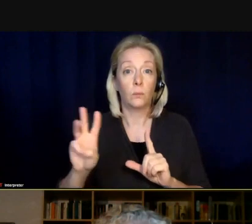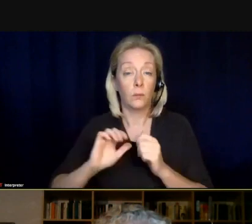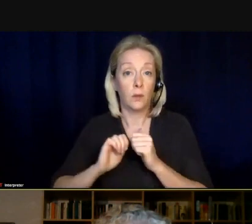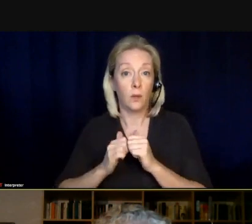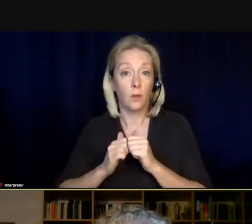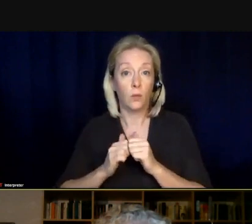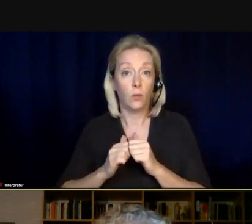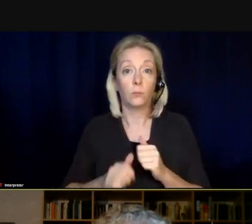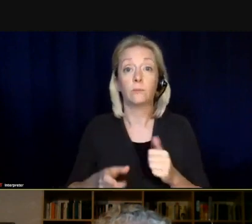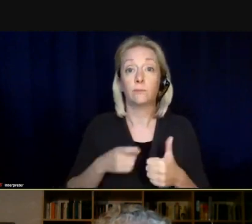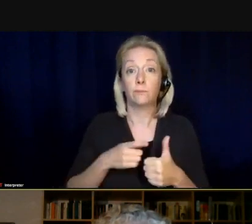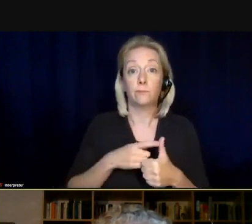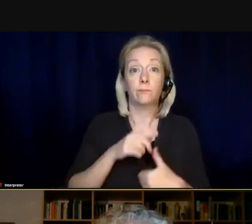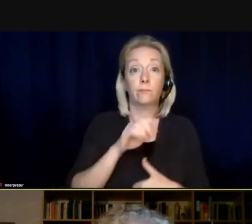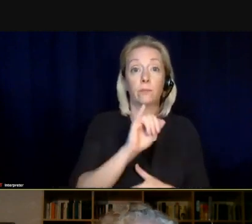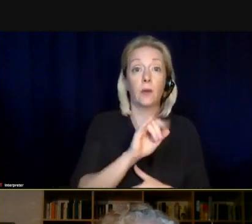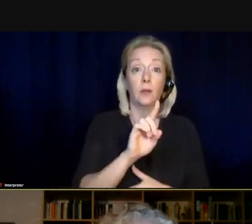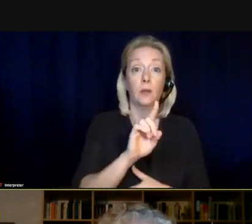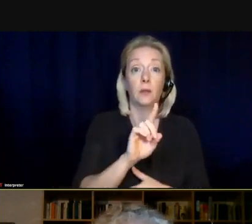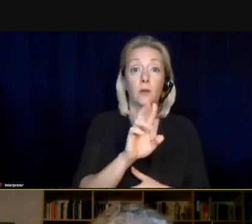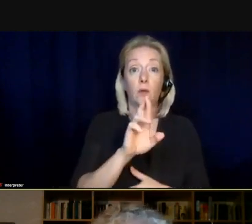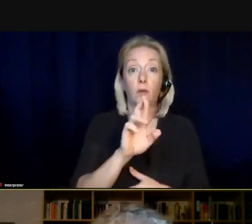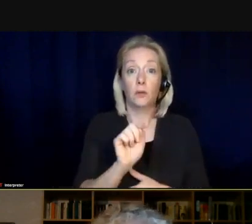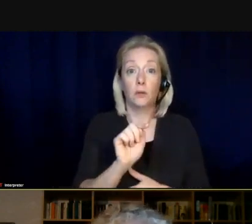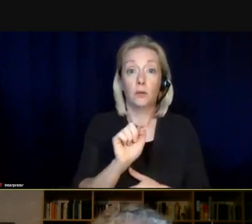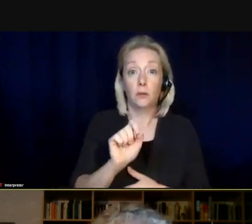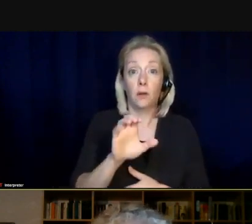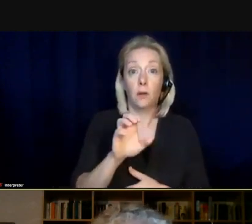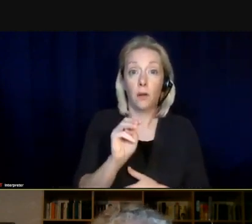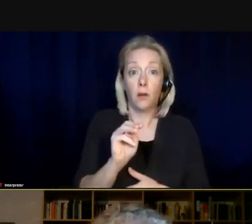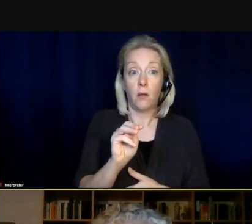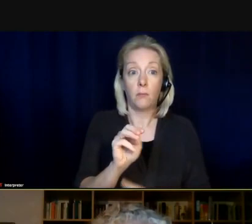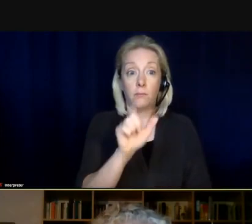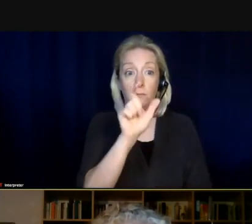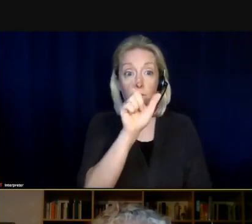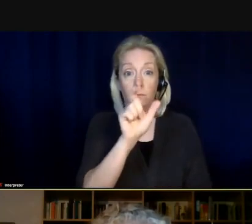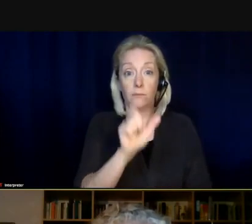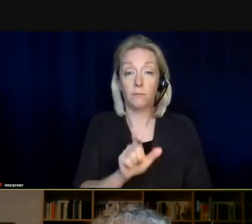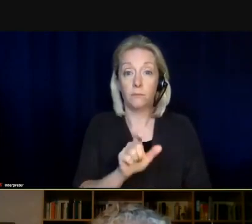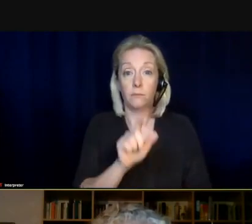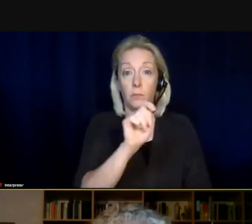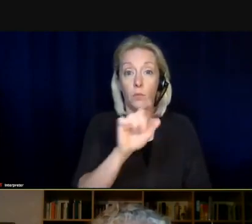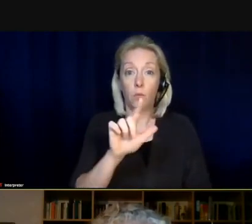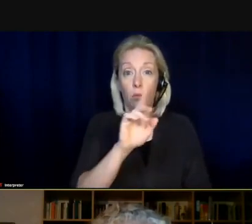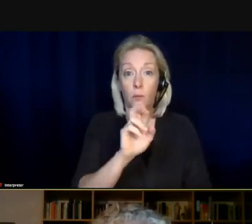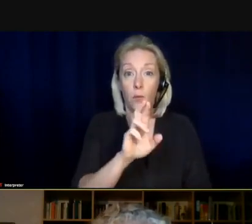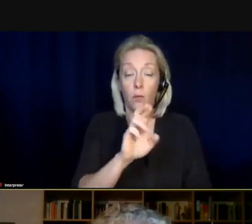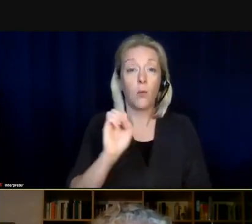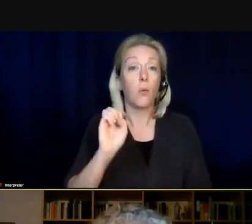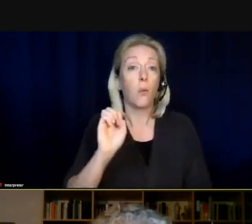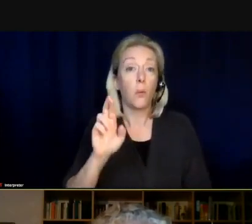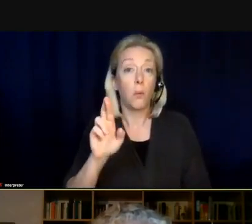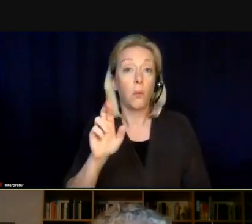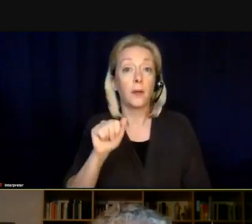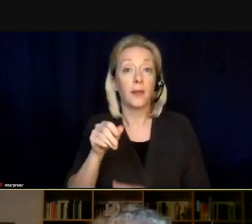into IDRT.com and looking for it here on the toolbar, or you can just type